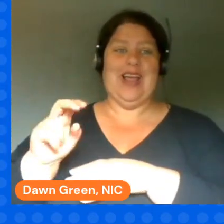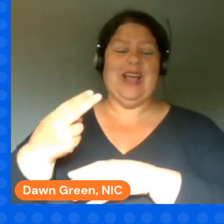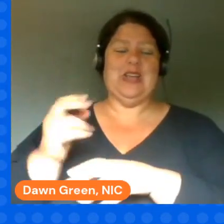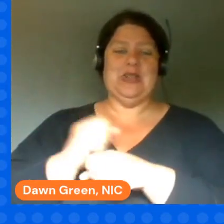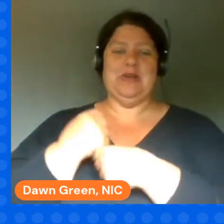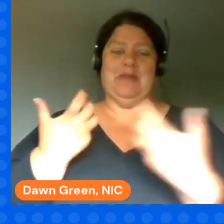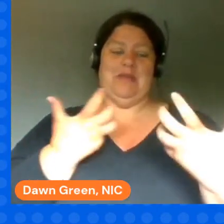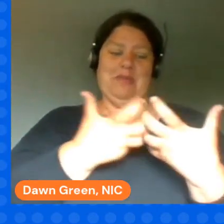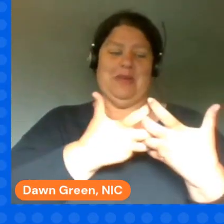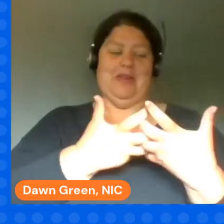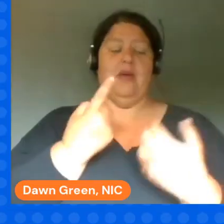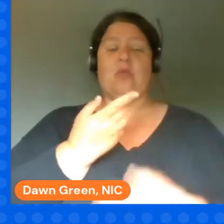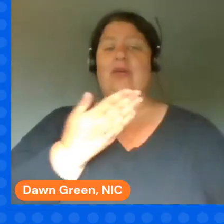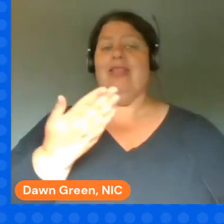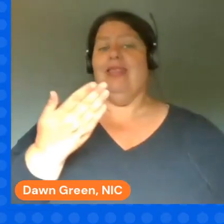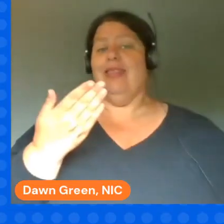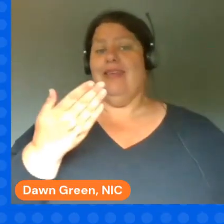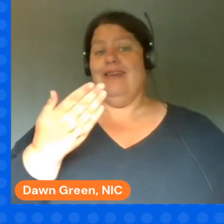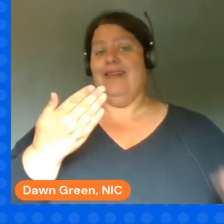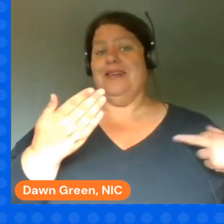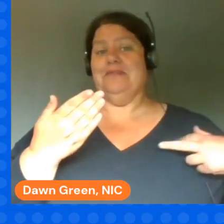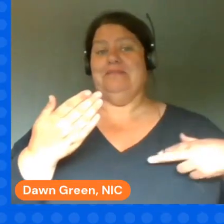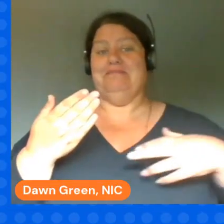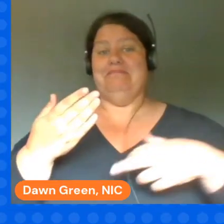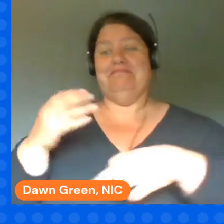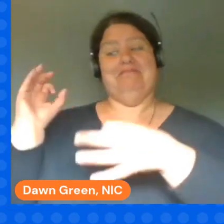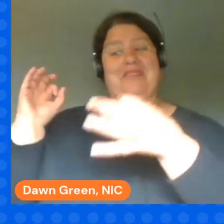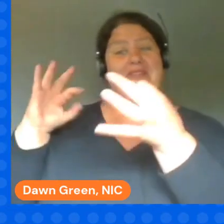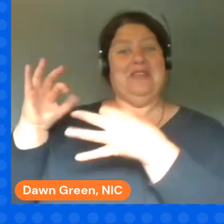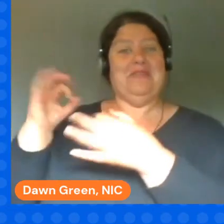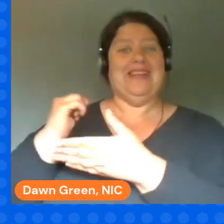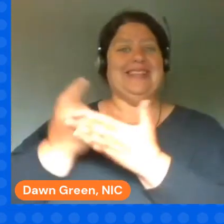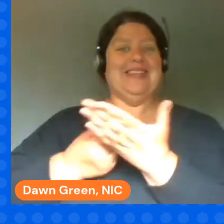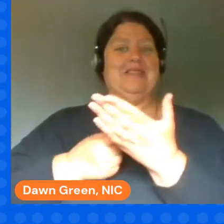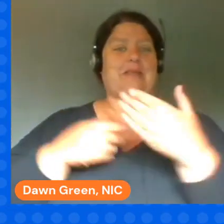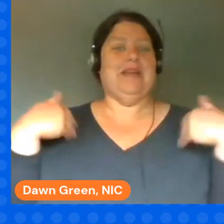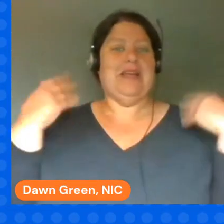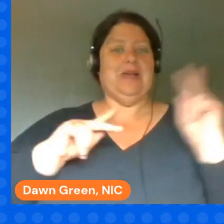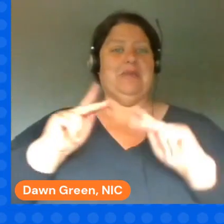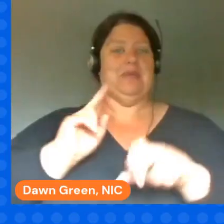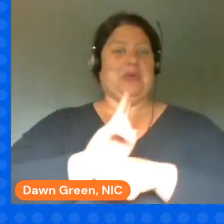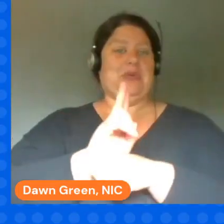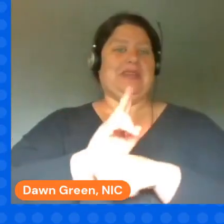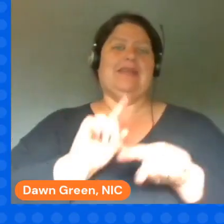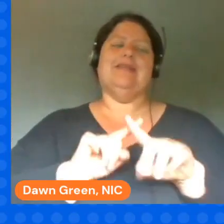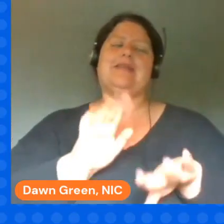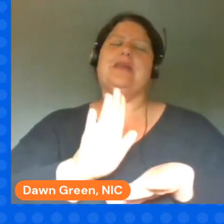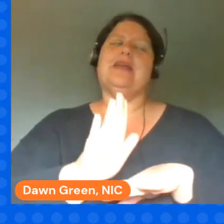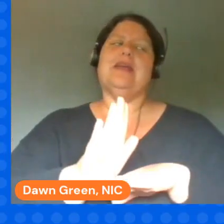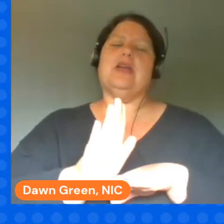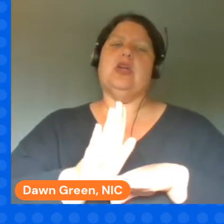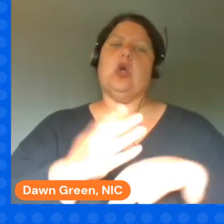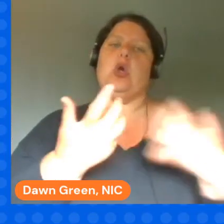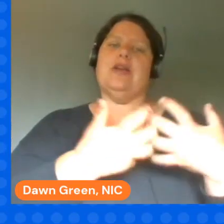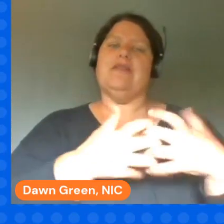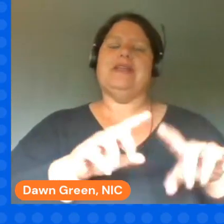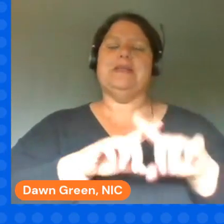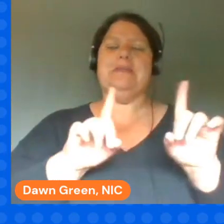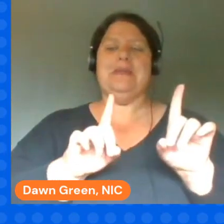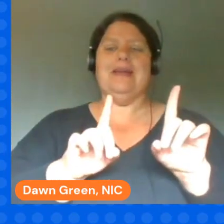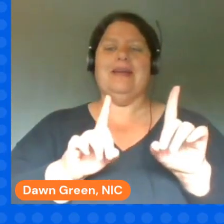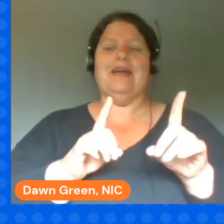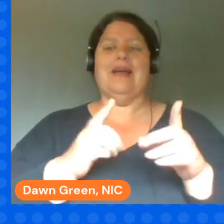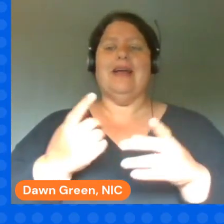is that sometimes young people are using it, depending what device you have, you might use it, but also